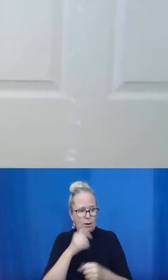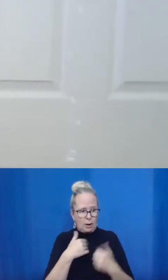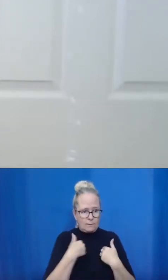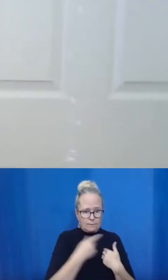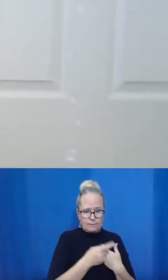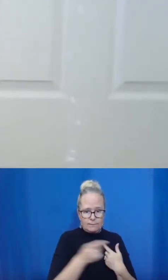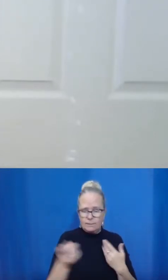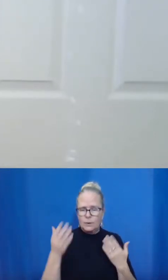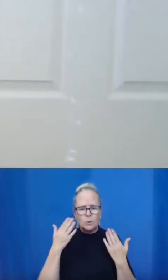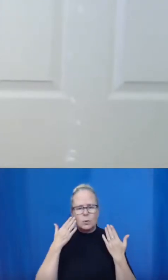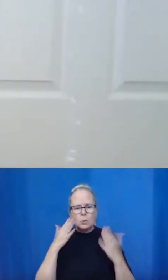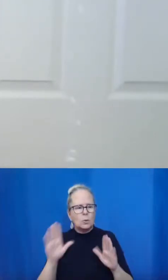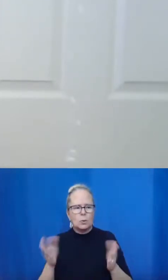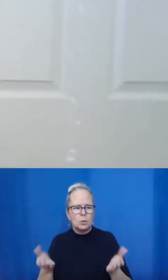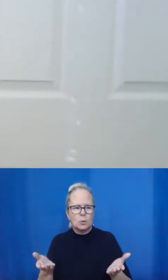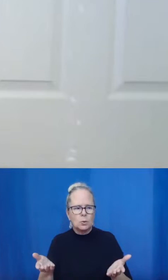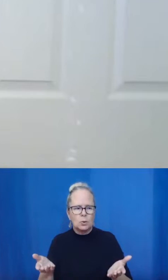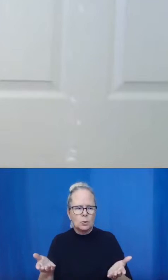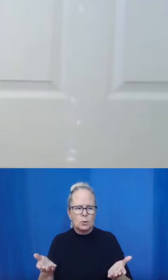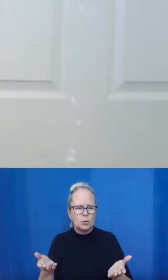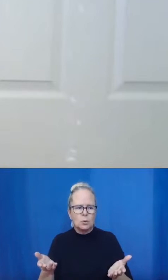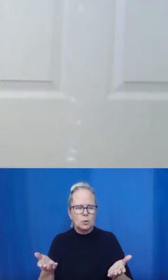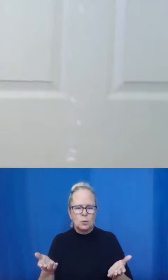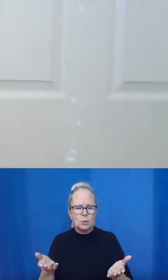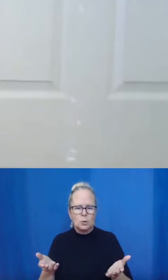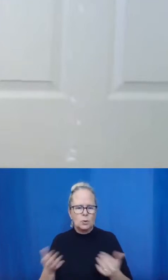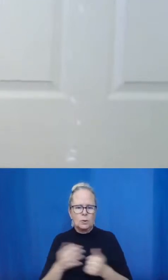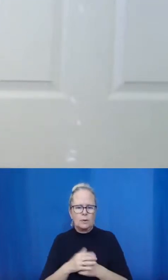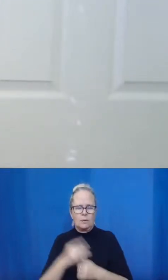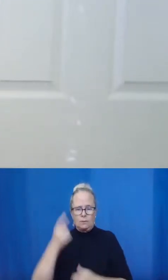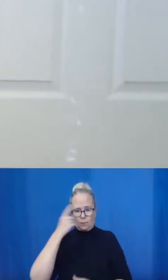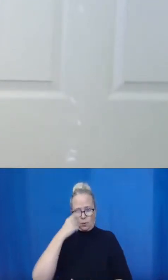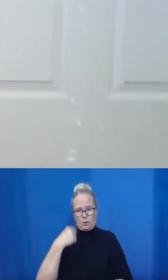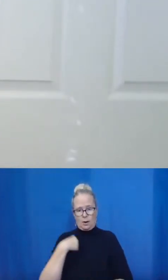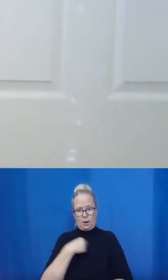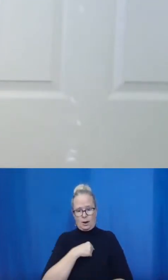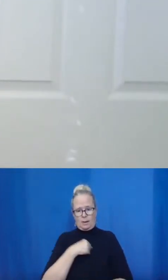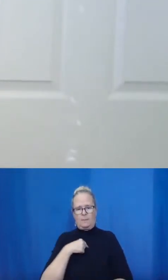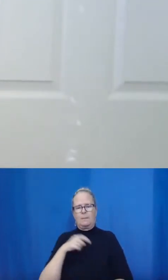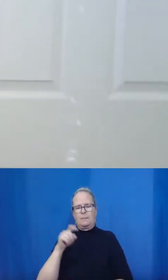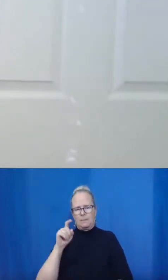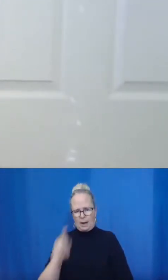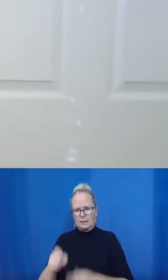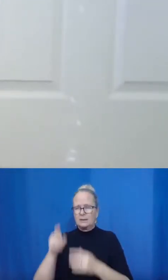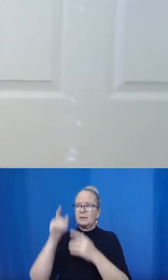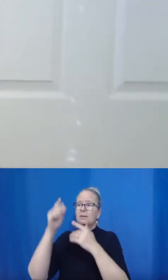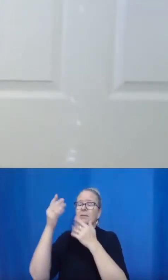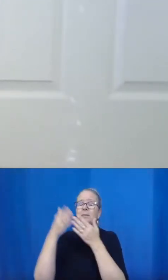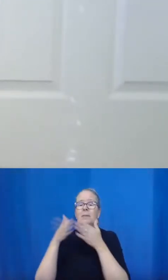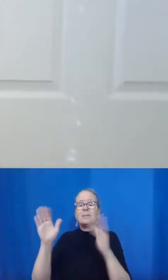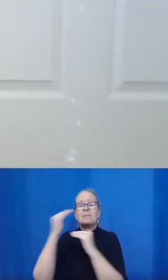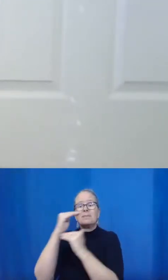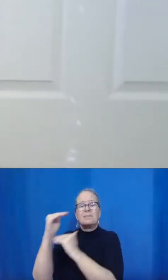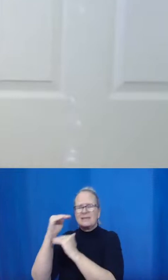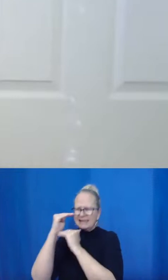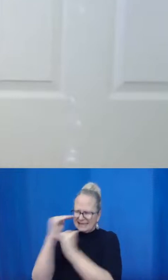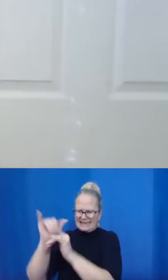And so when all the restrictions were lifted this summer, it was devastating. It was really devastating